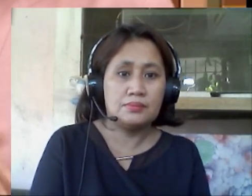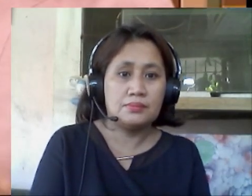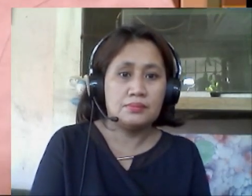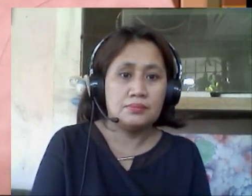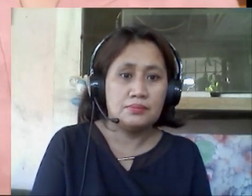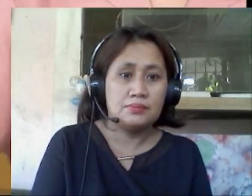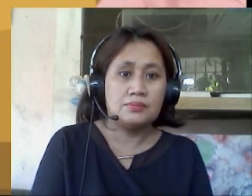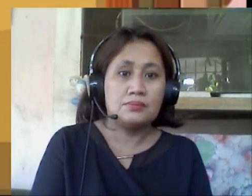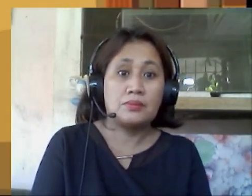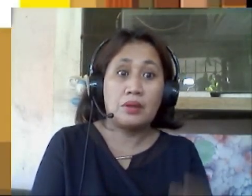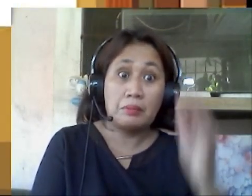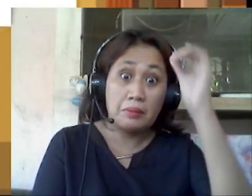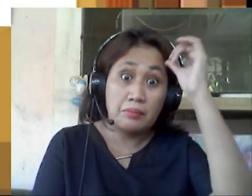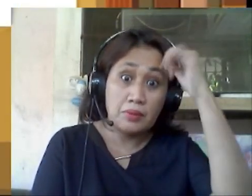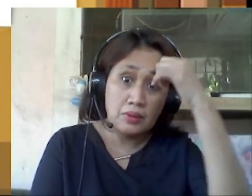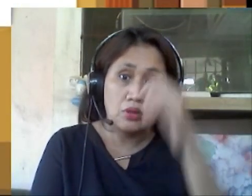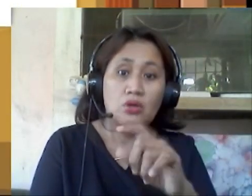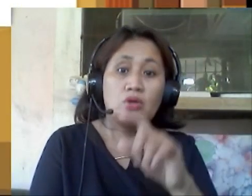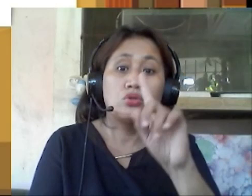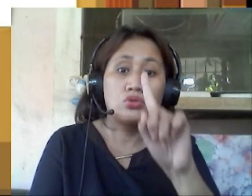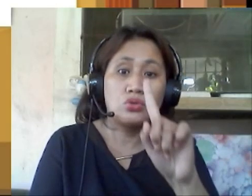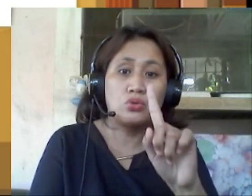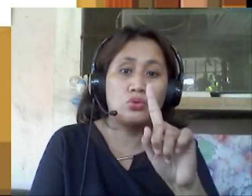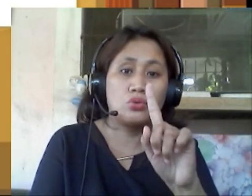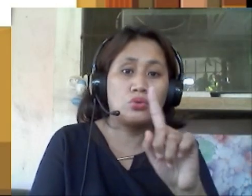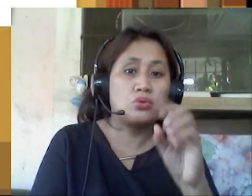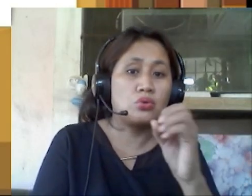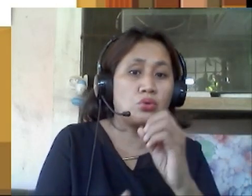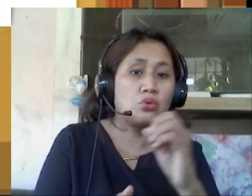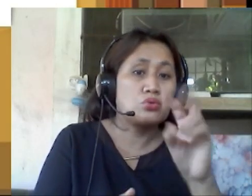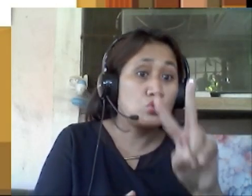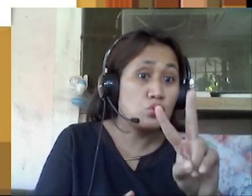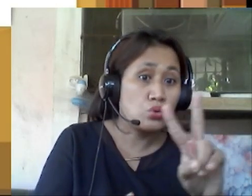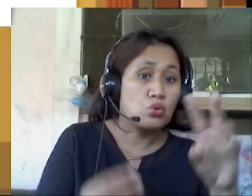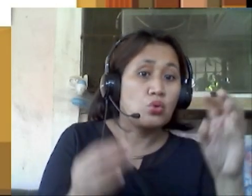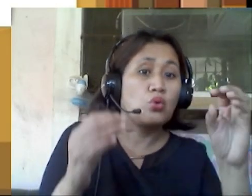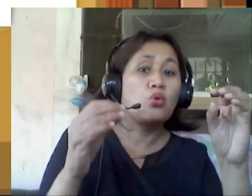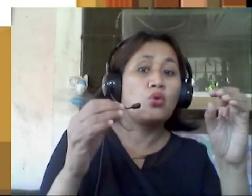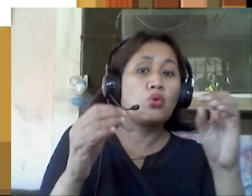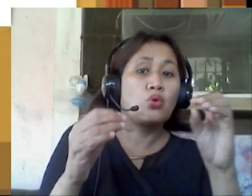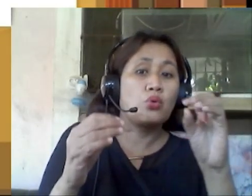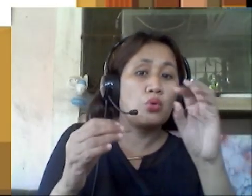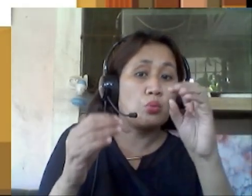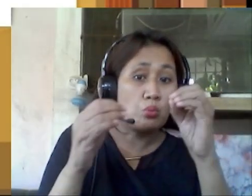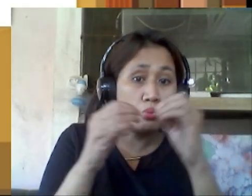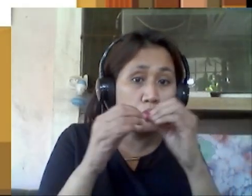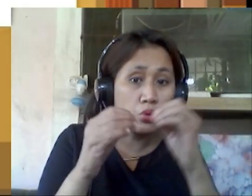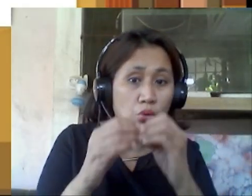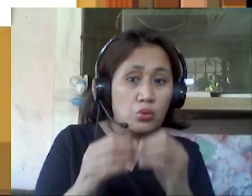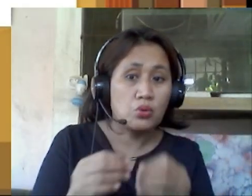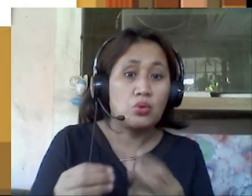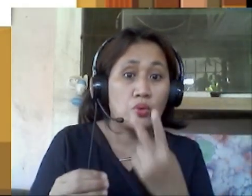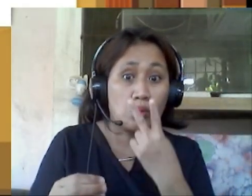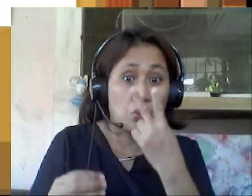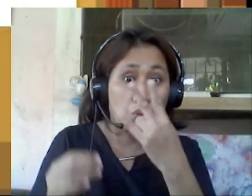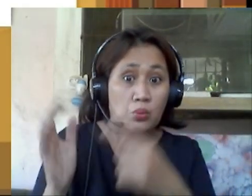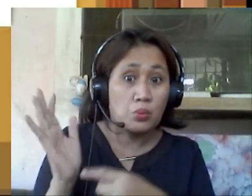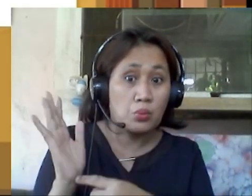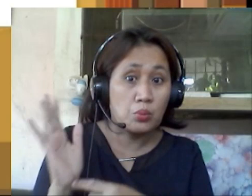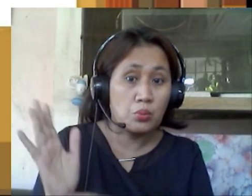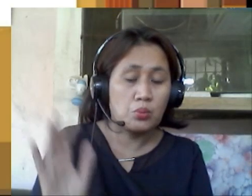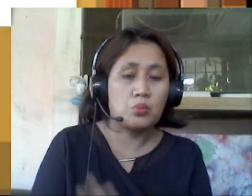Here's a tip. 2 or more authors should be listed in the order as they appear as authors and not